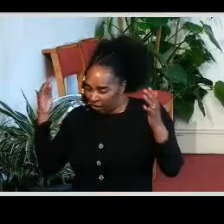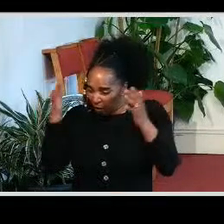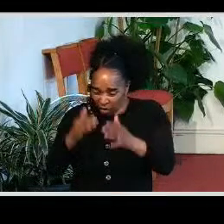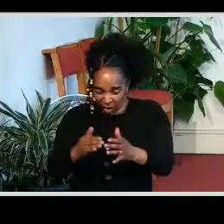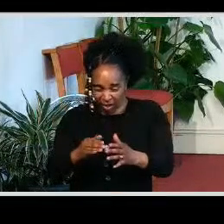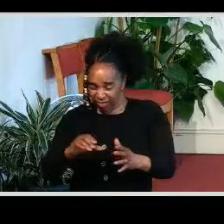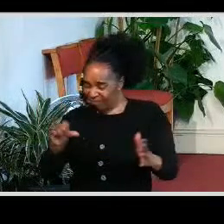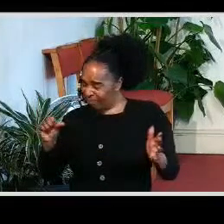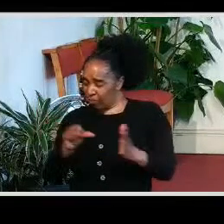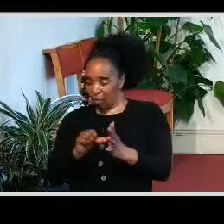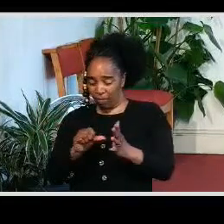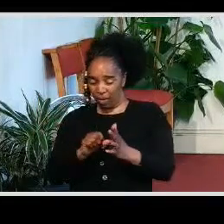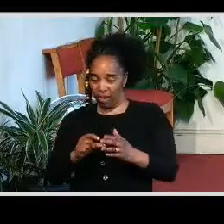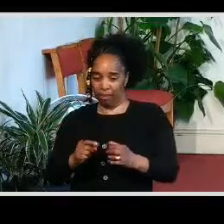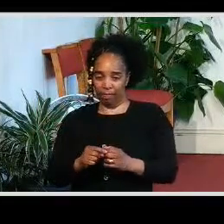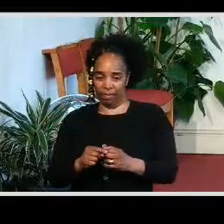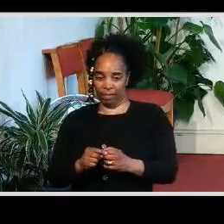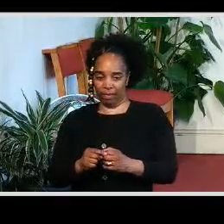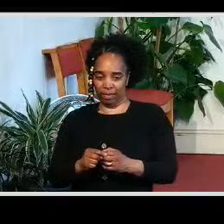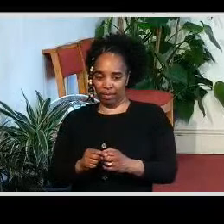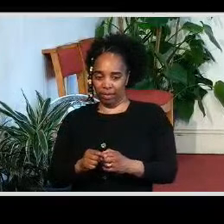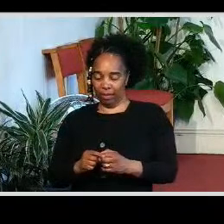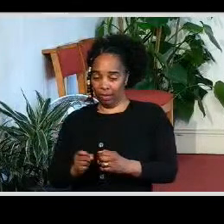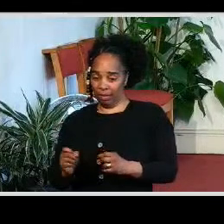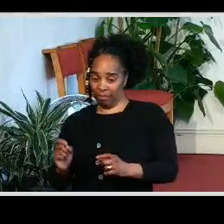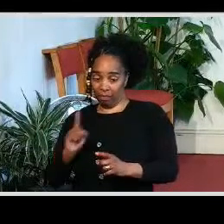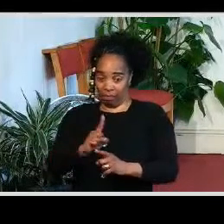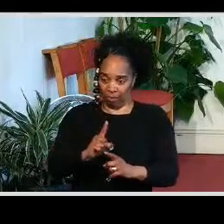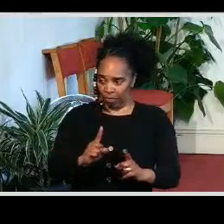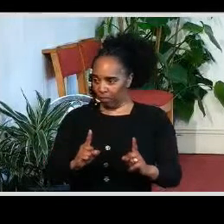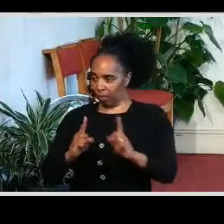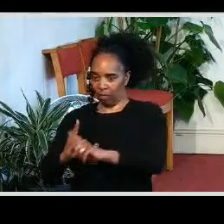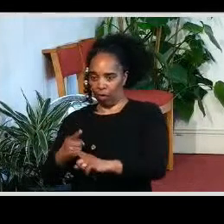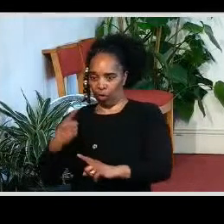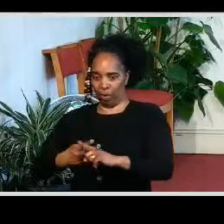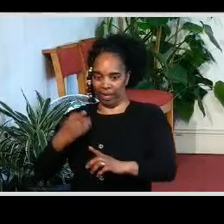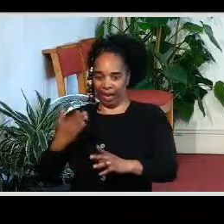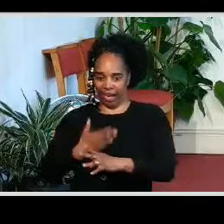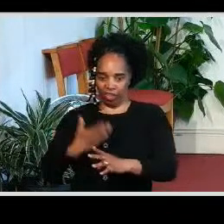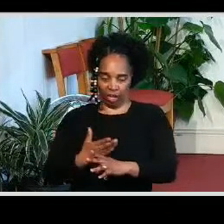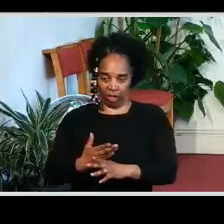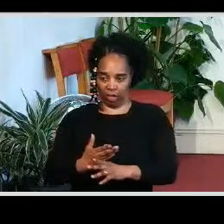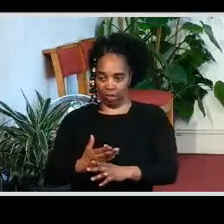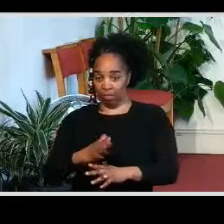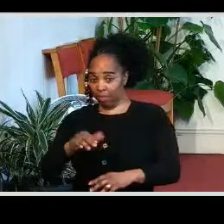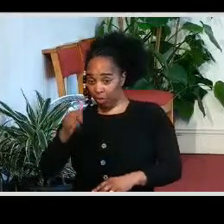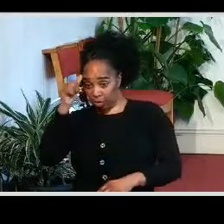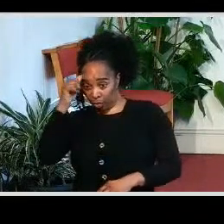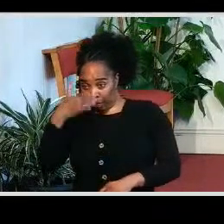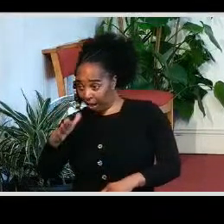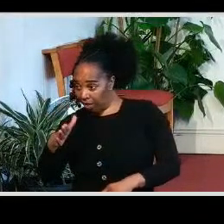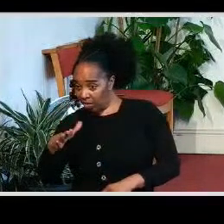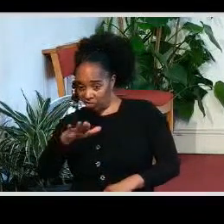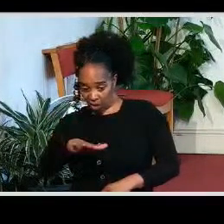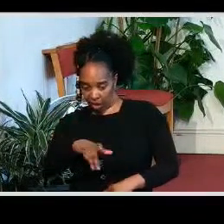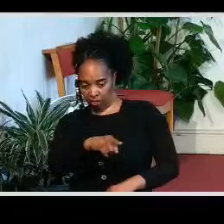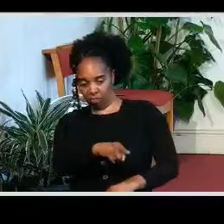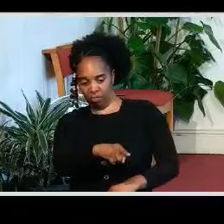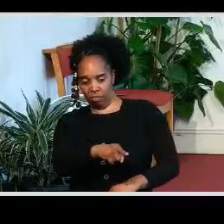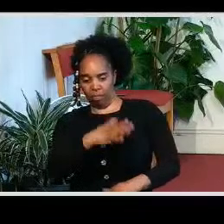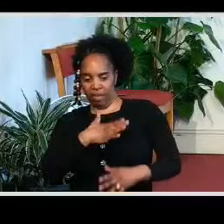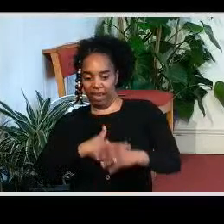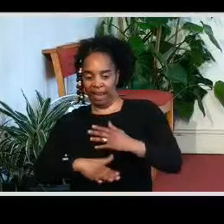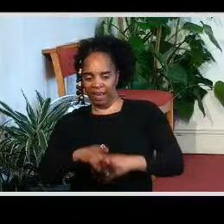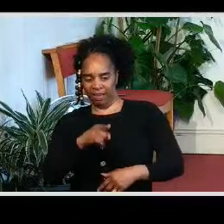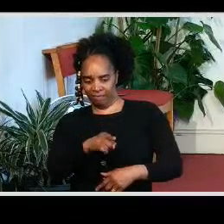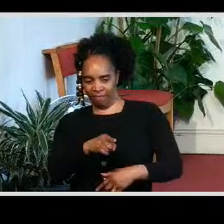concentrating, and may act impulsively. I guess you may know a child or you may know someone who may behave